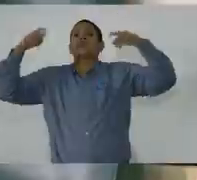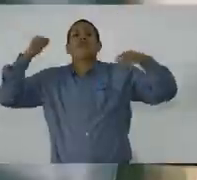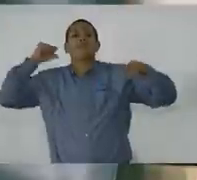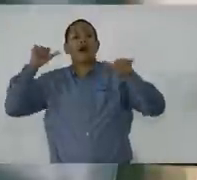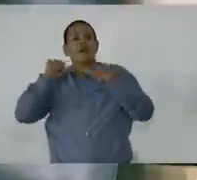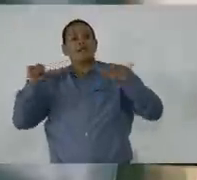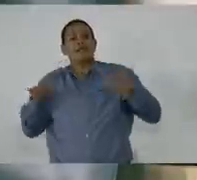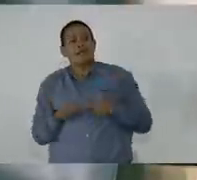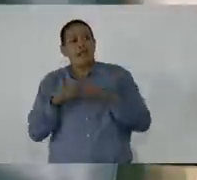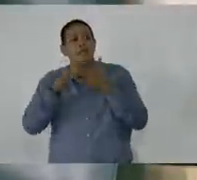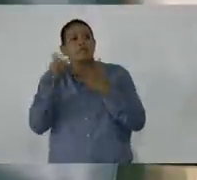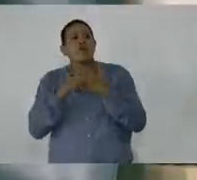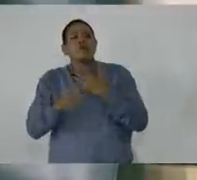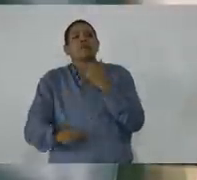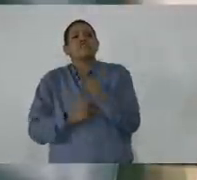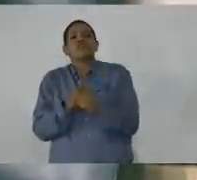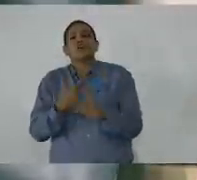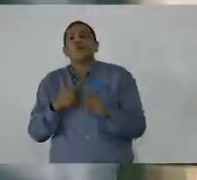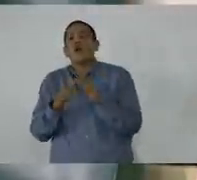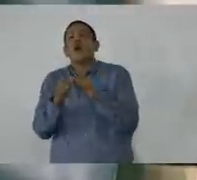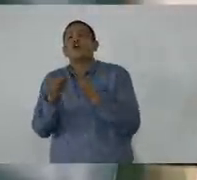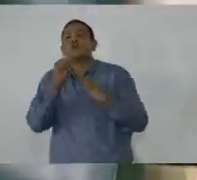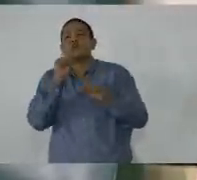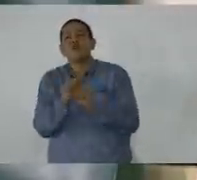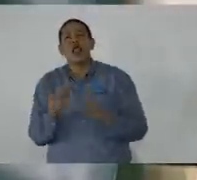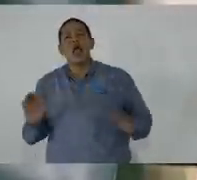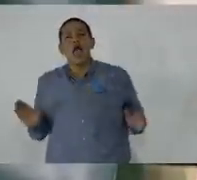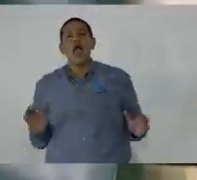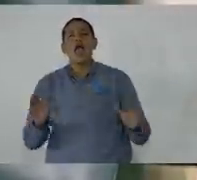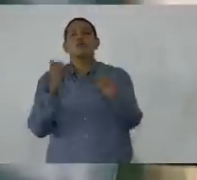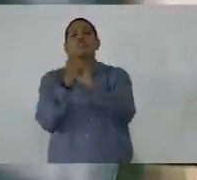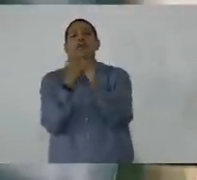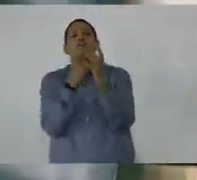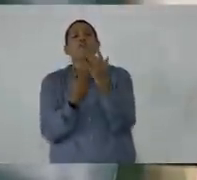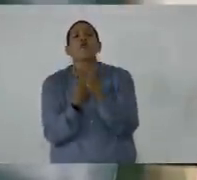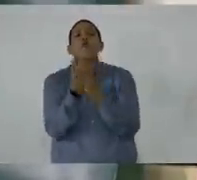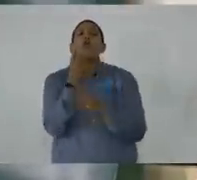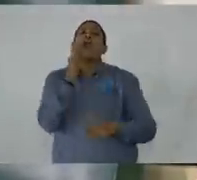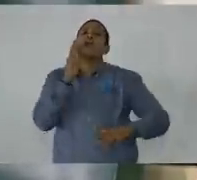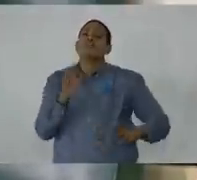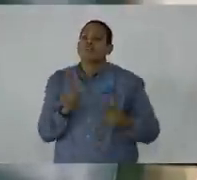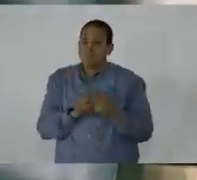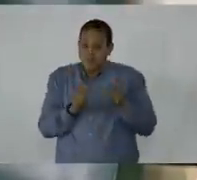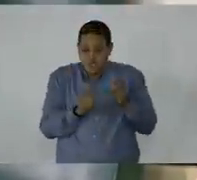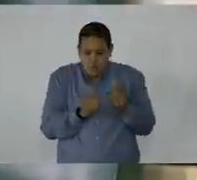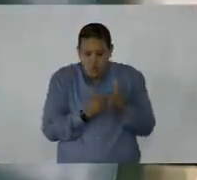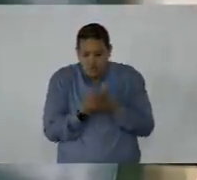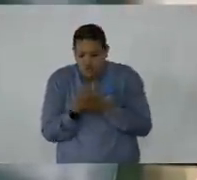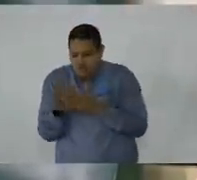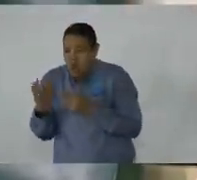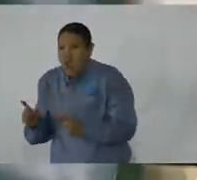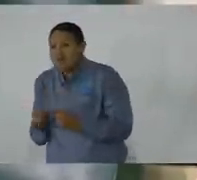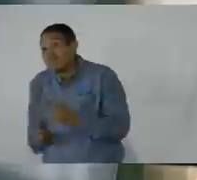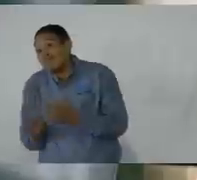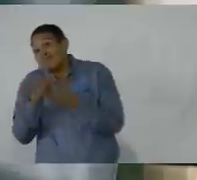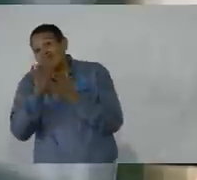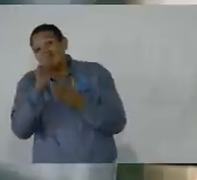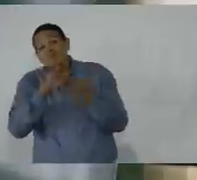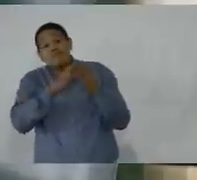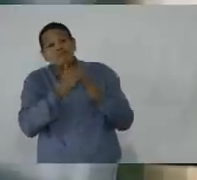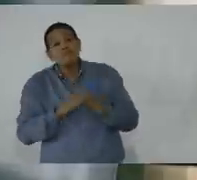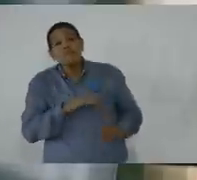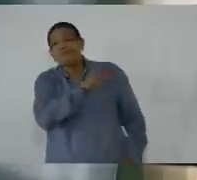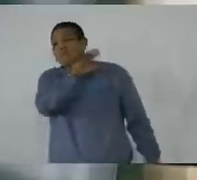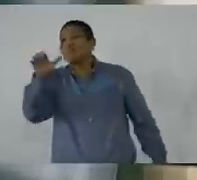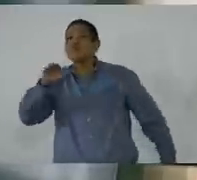gardening program this year as we continue to encourage the growing of vegetables and small stock, especially in urban spaces.